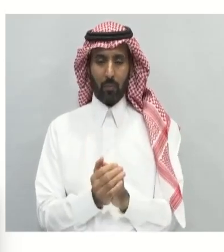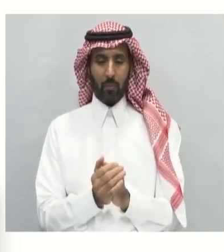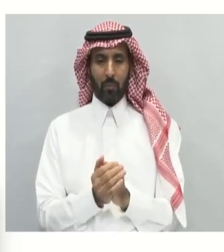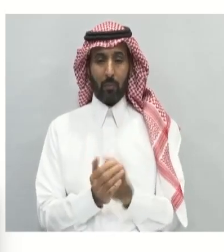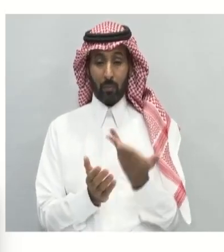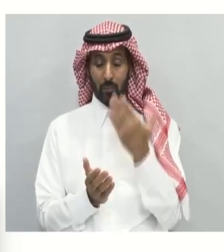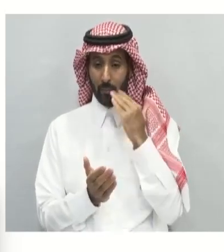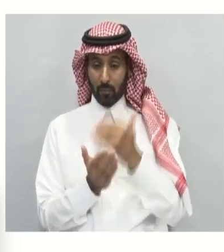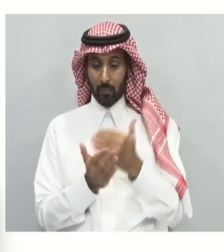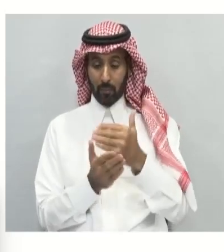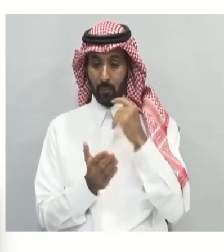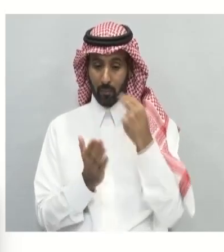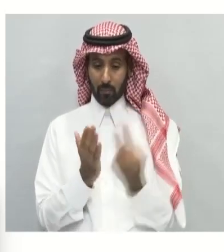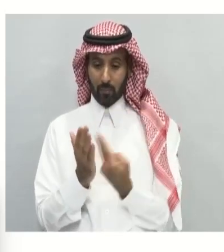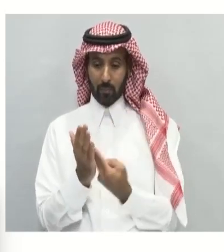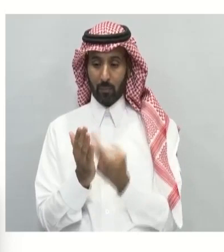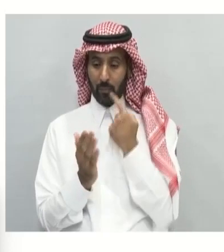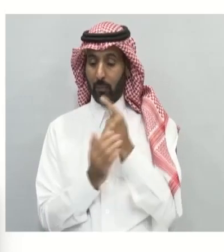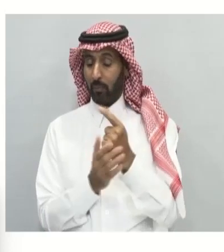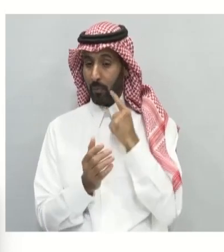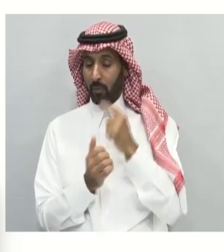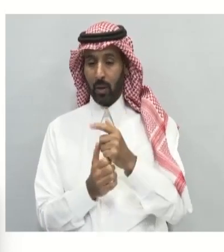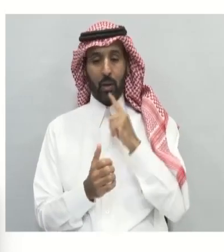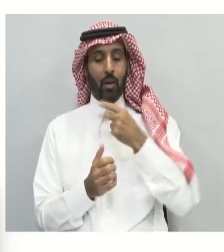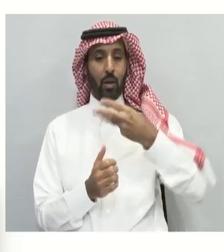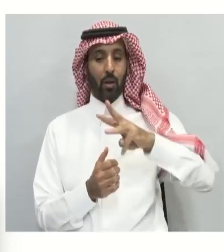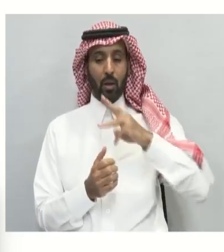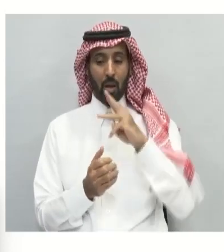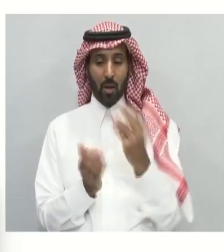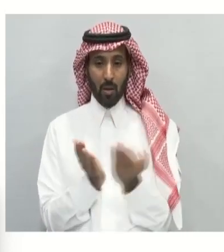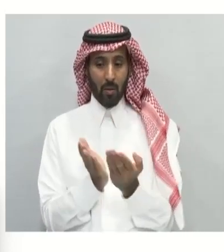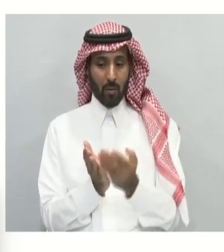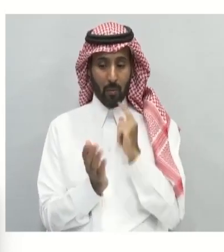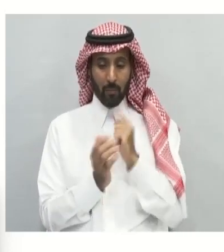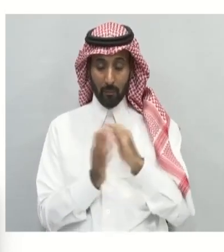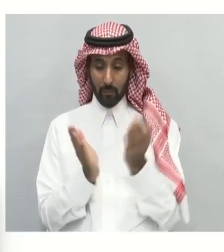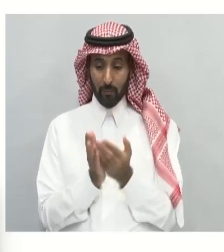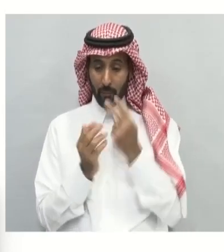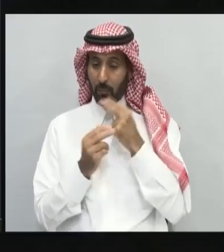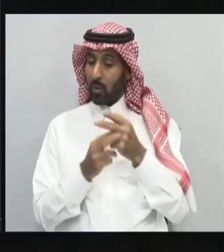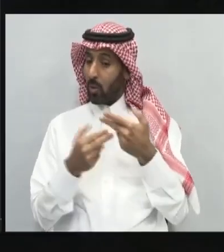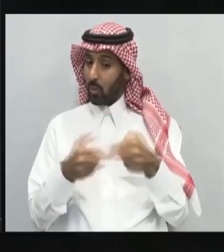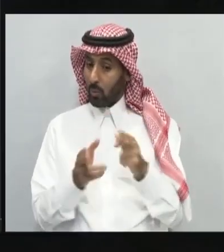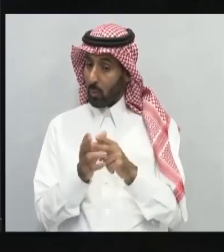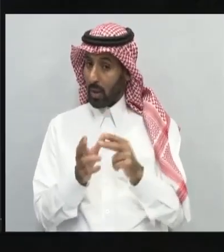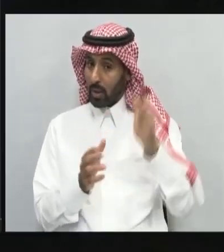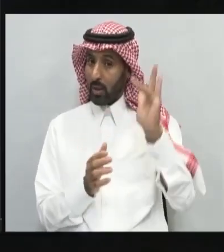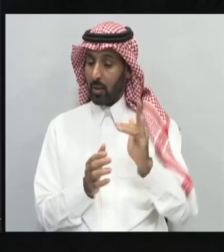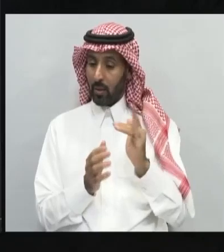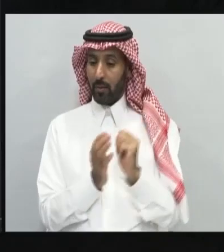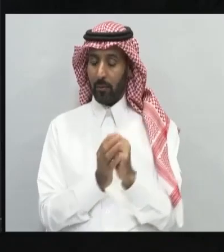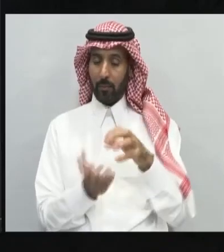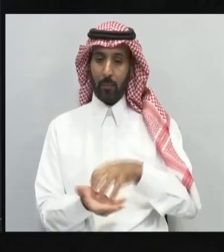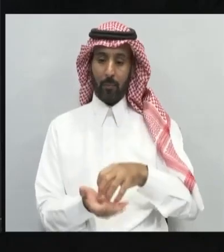new state-of-the-art elementary school has just opened in Jeddah. A new school